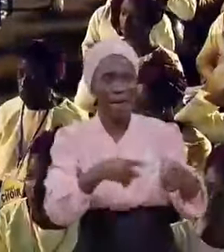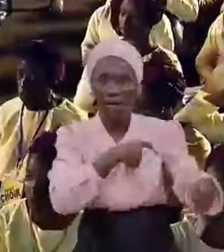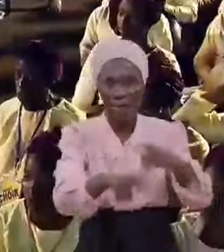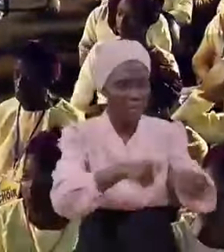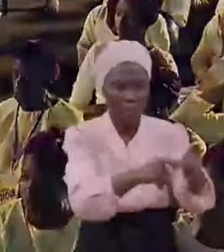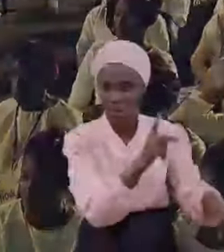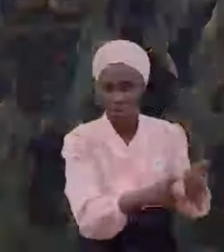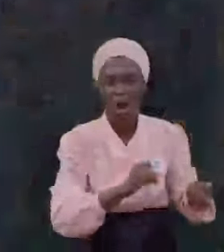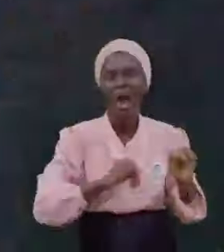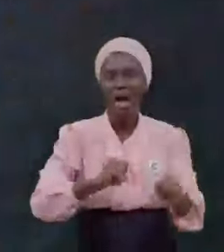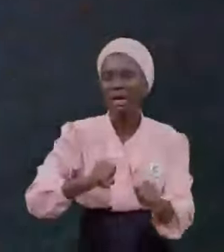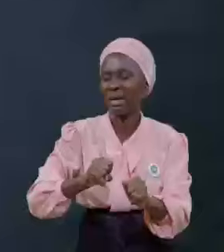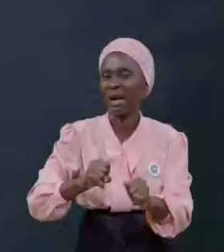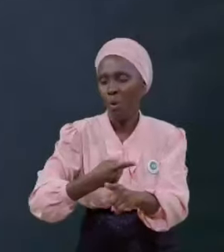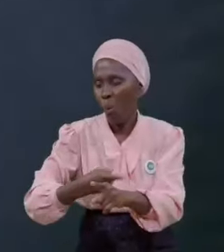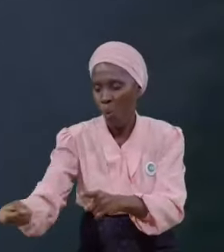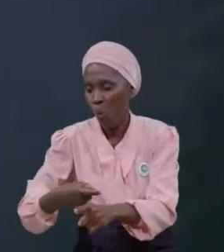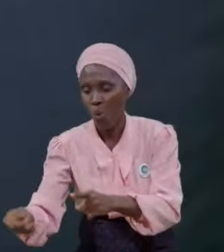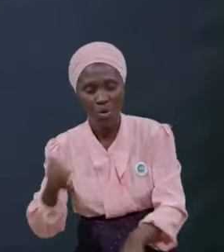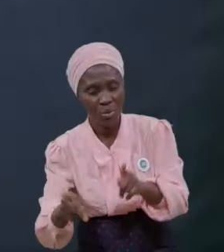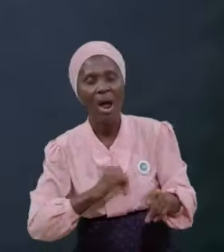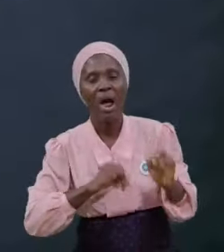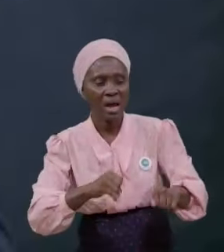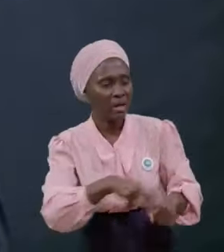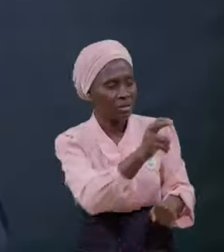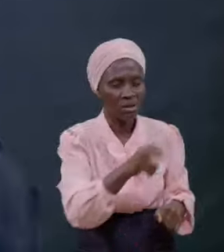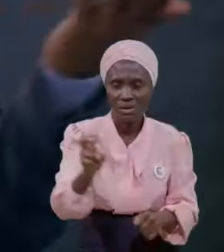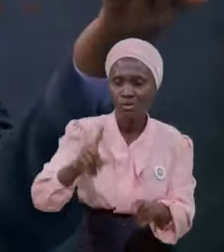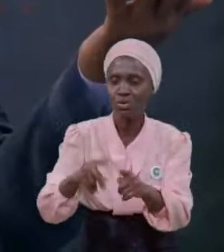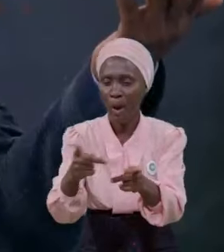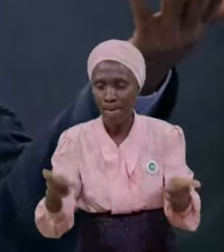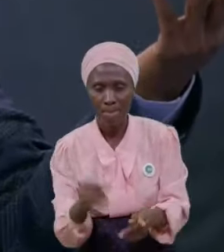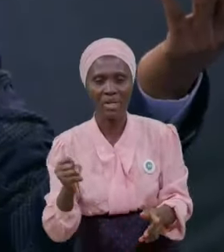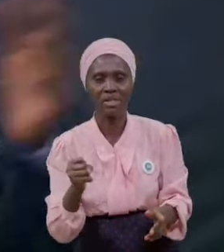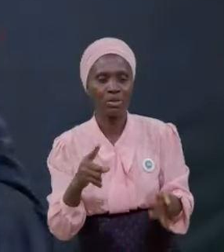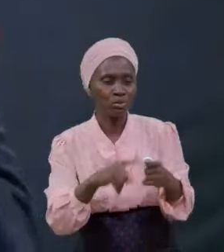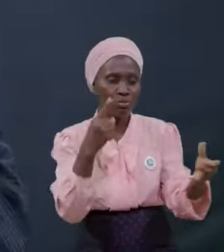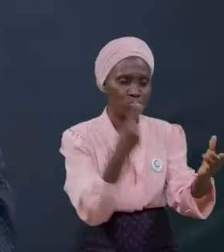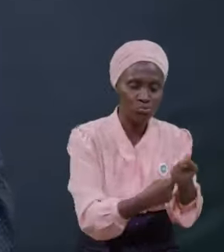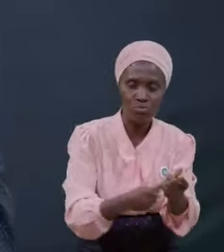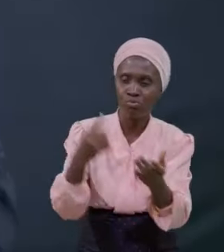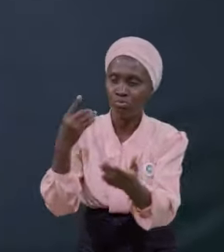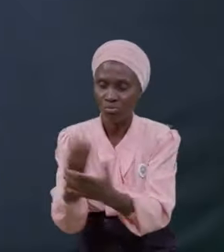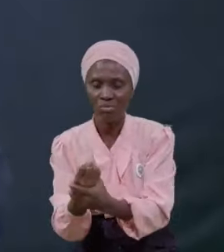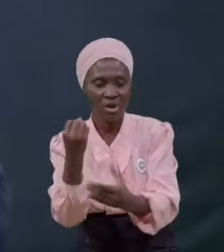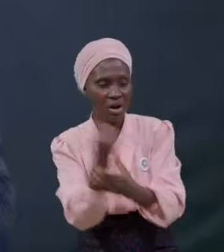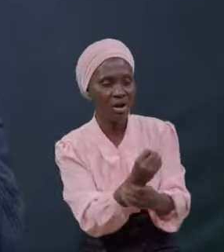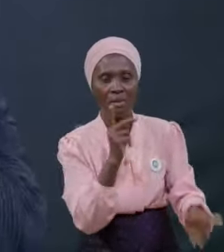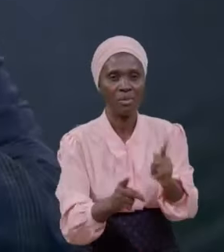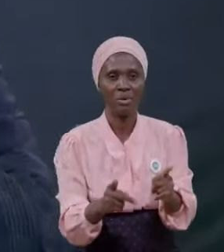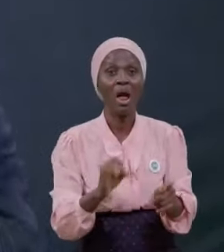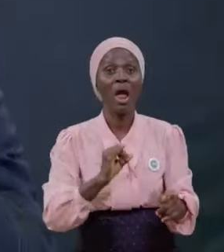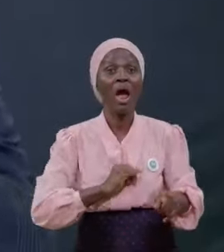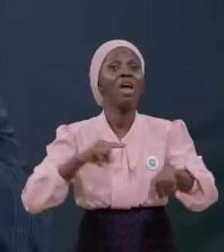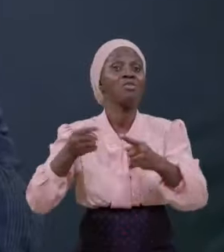places that, no, that they were not courageous enough to go there. And I got profit. Maybe